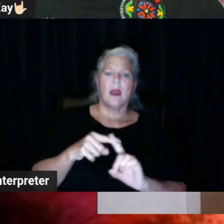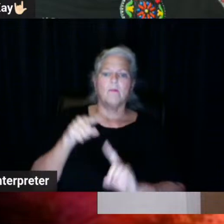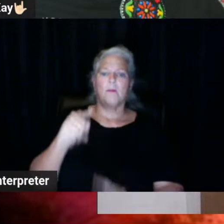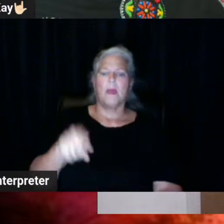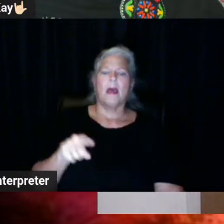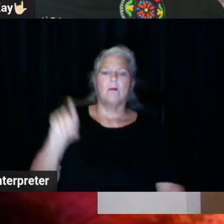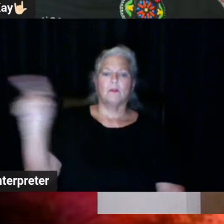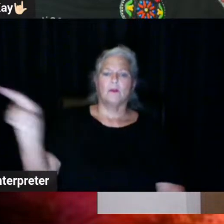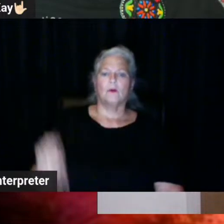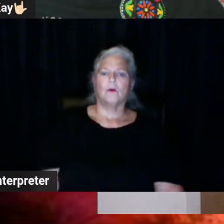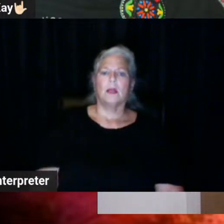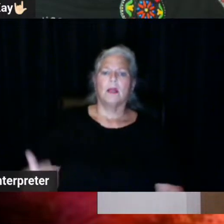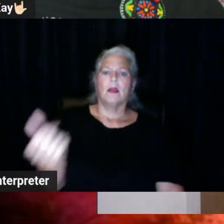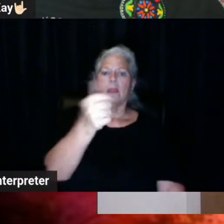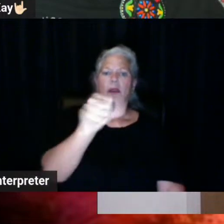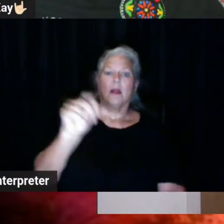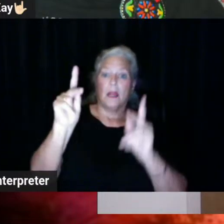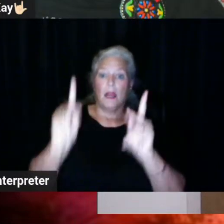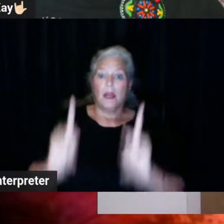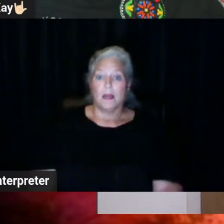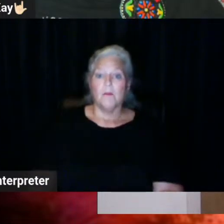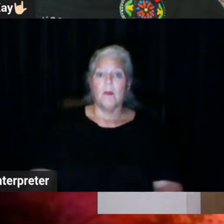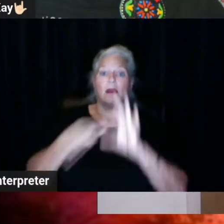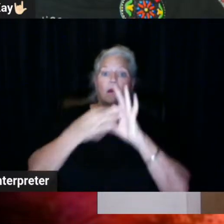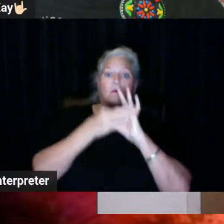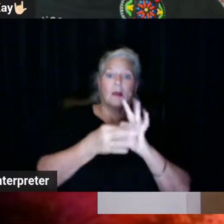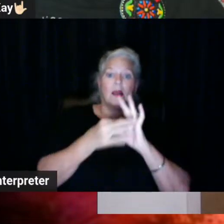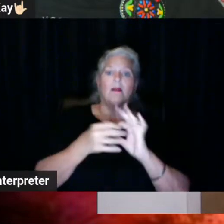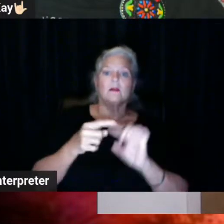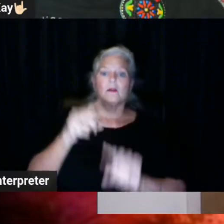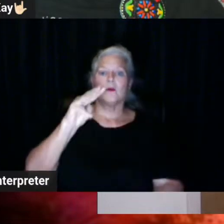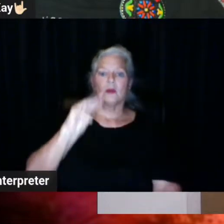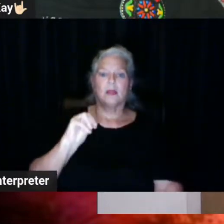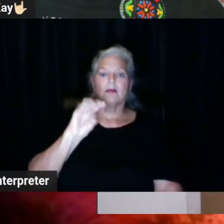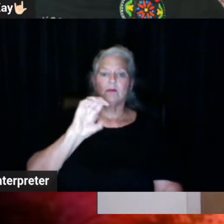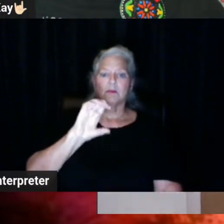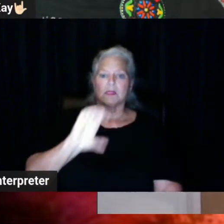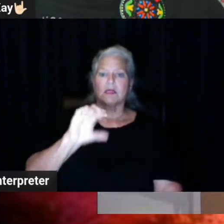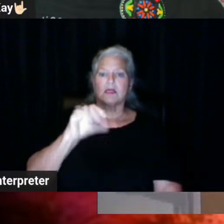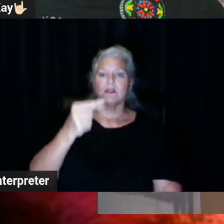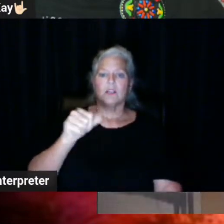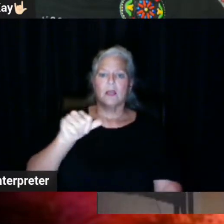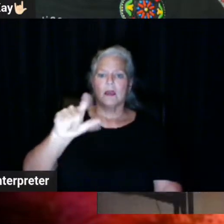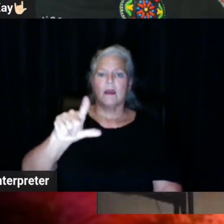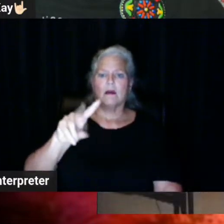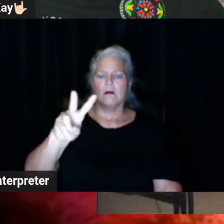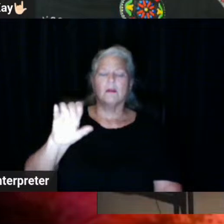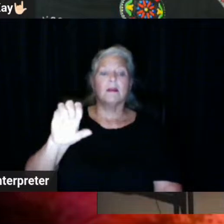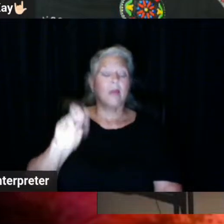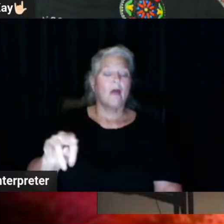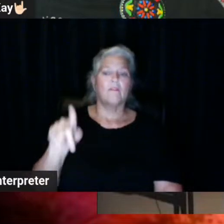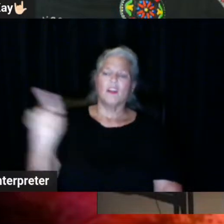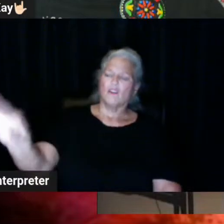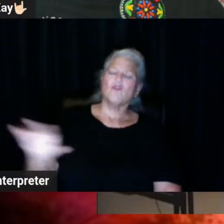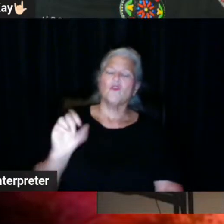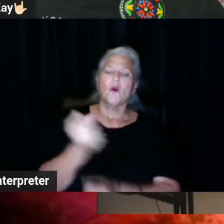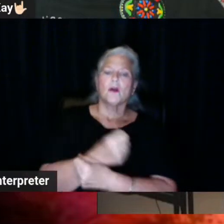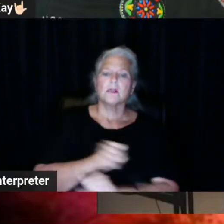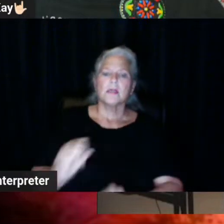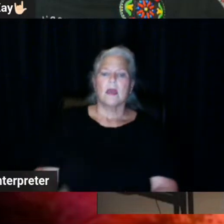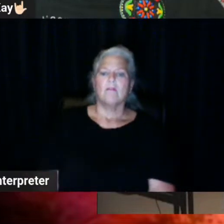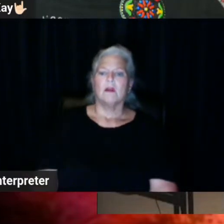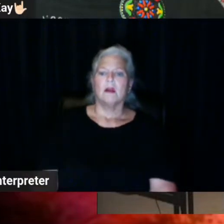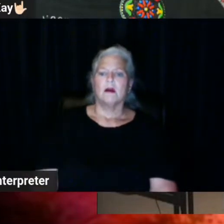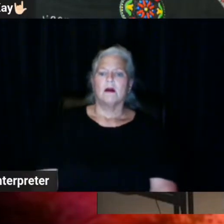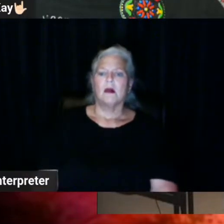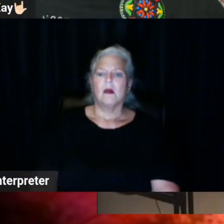you, Ms. Anyone Lombardi. who's related to the McAlberts, you're safe, but not us. Thank So you, Ms. stop it. Lombardi. I'm sorry. Thank you. Thank you. Running over here.